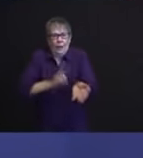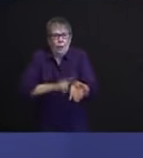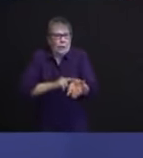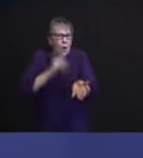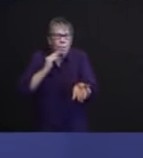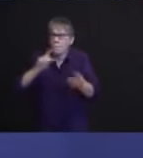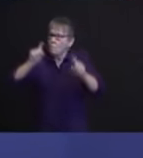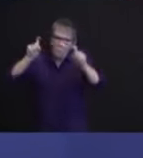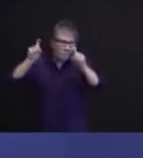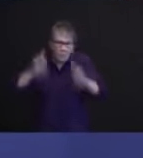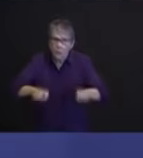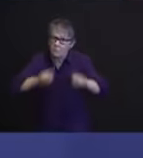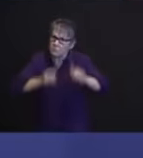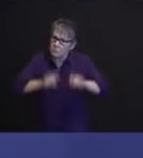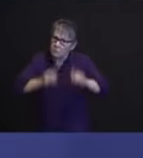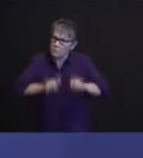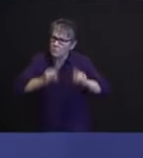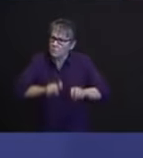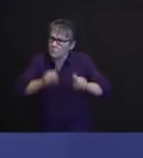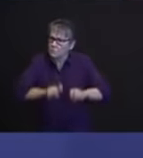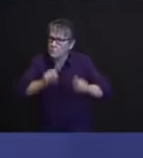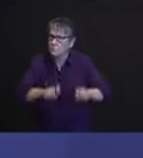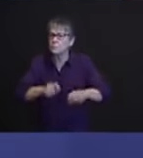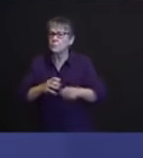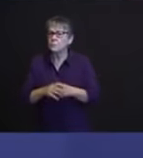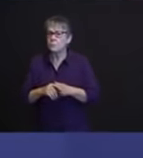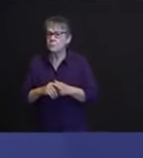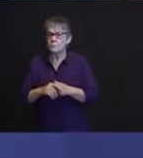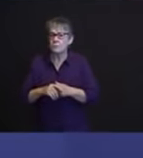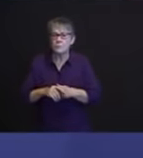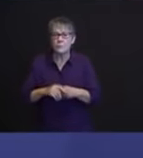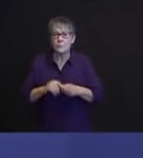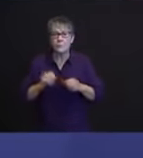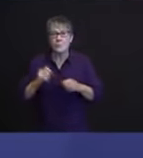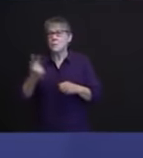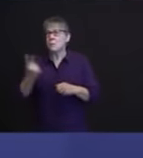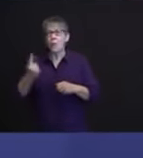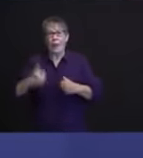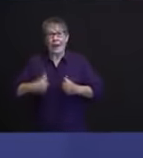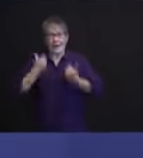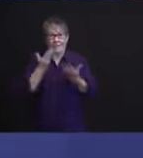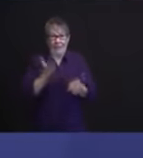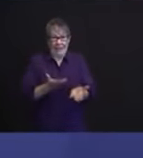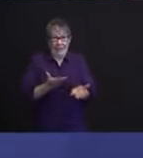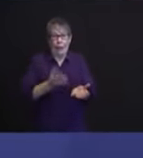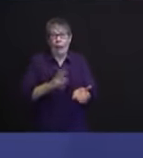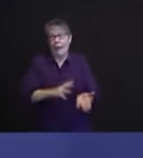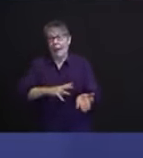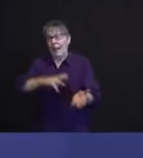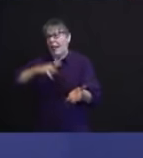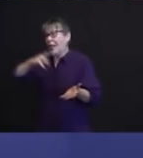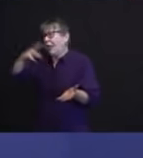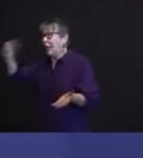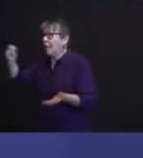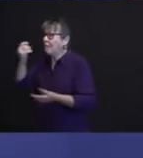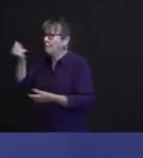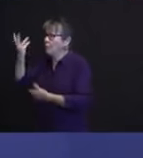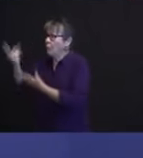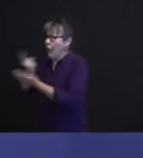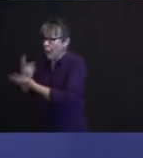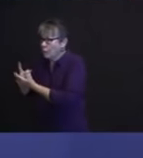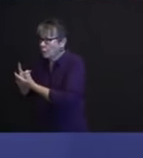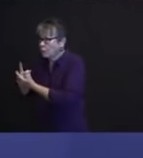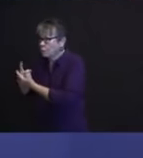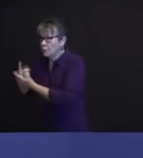to residents who leave for more than 24 hours and for those who leave regularly for medical appointments. Staff who are scheduled to work 3 or